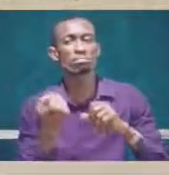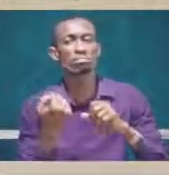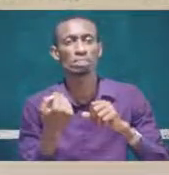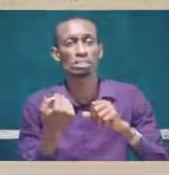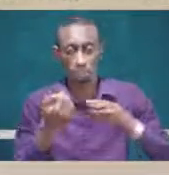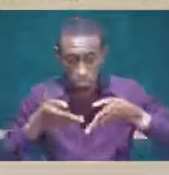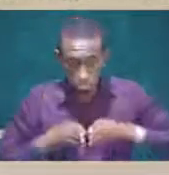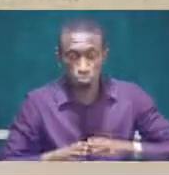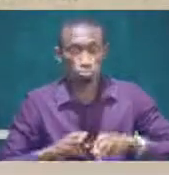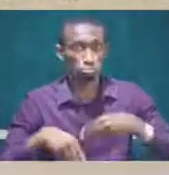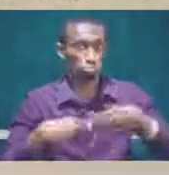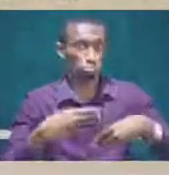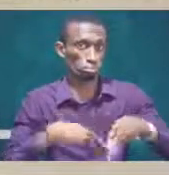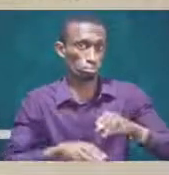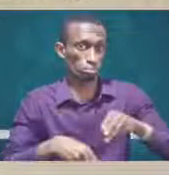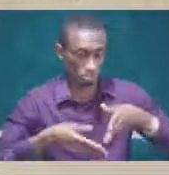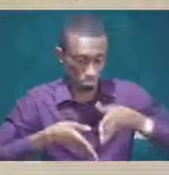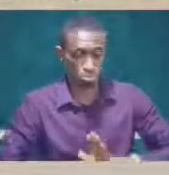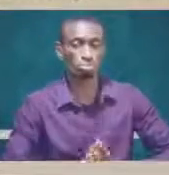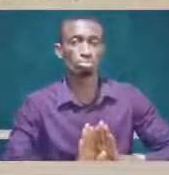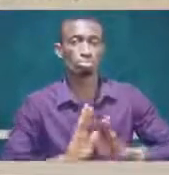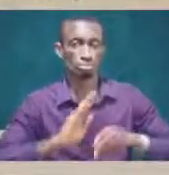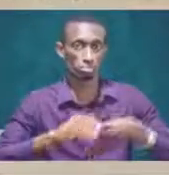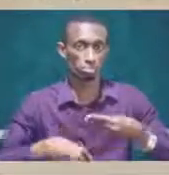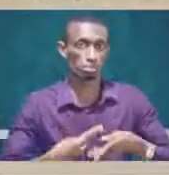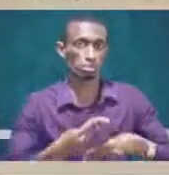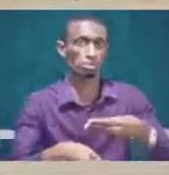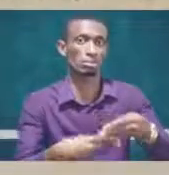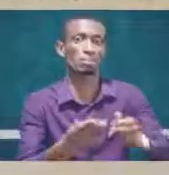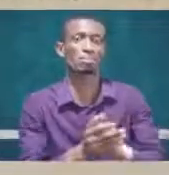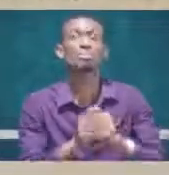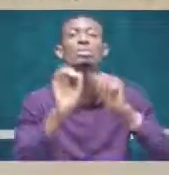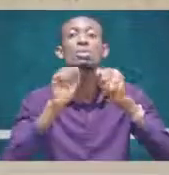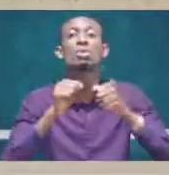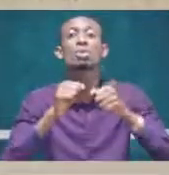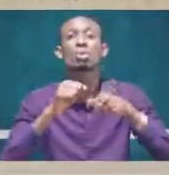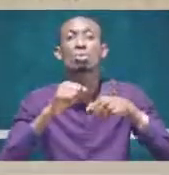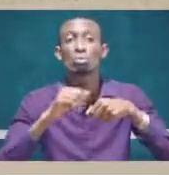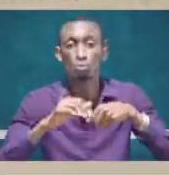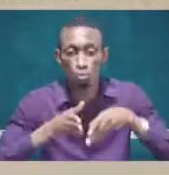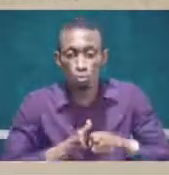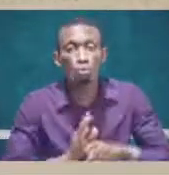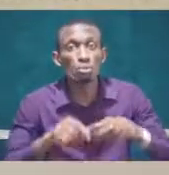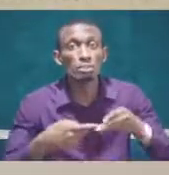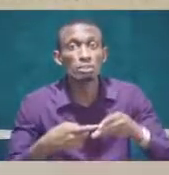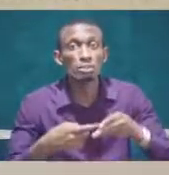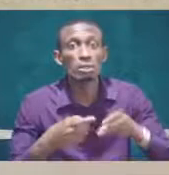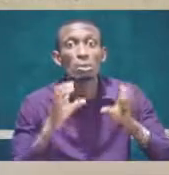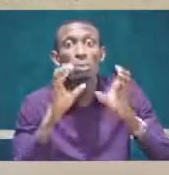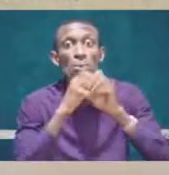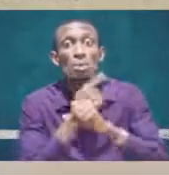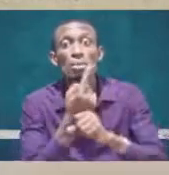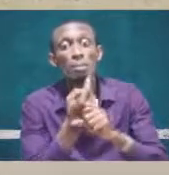it to enter a virus and insert its information there, be able to reproduce from there, got lost.